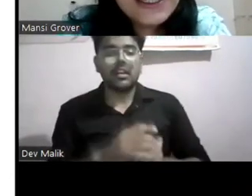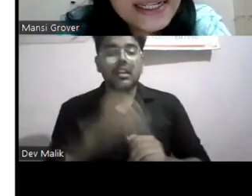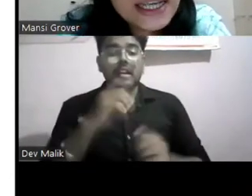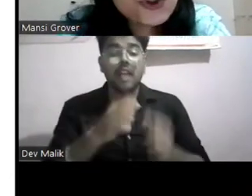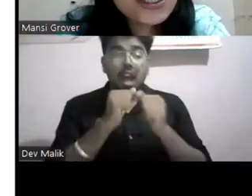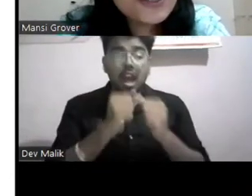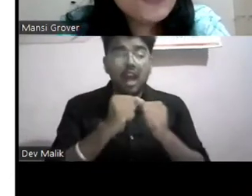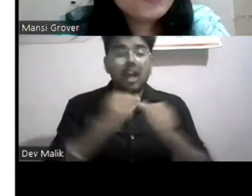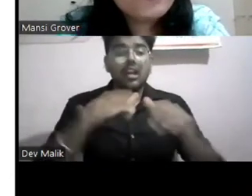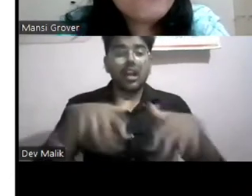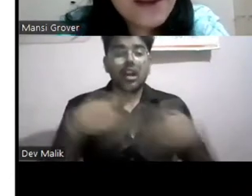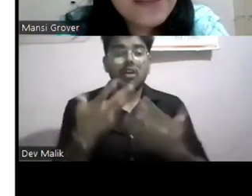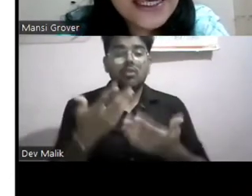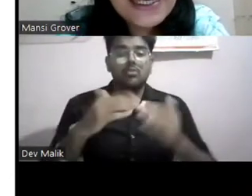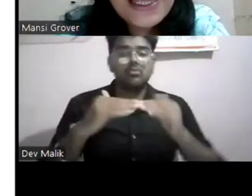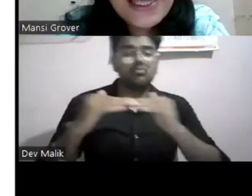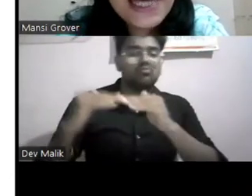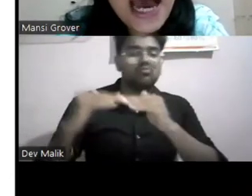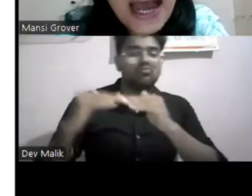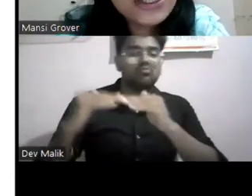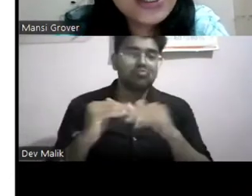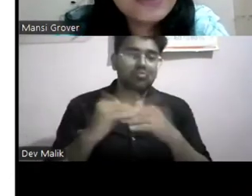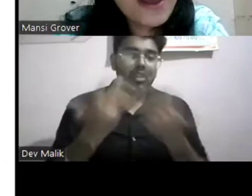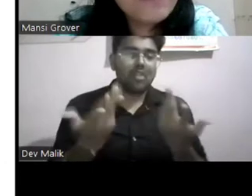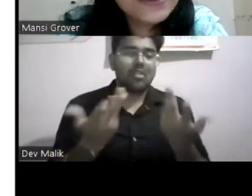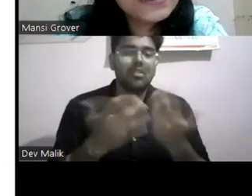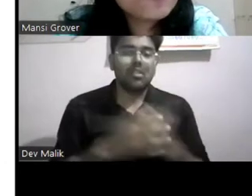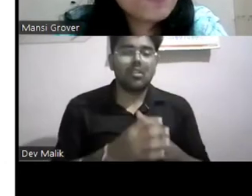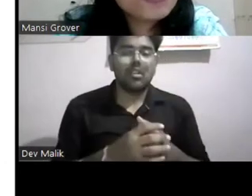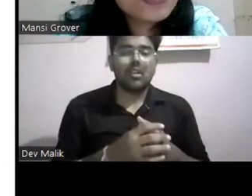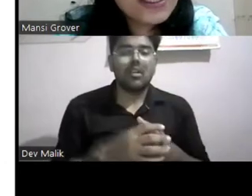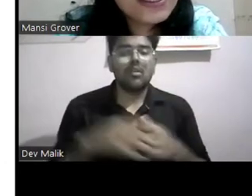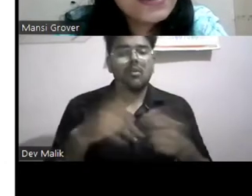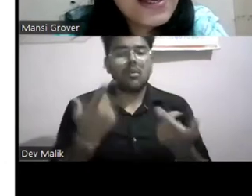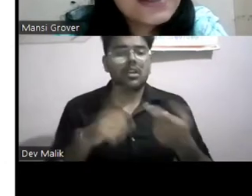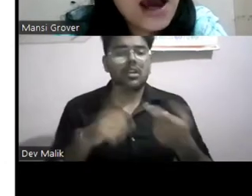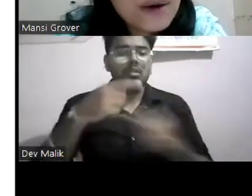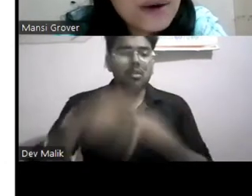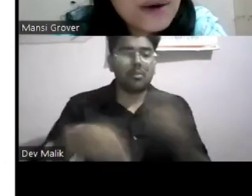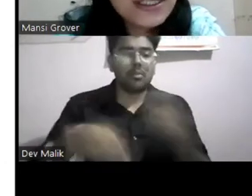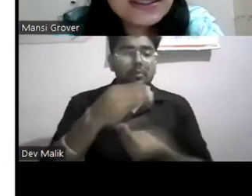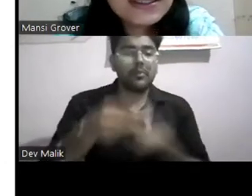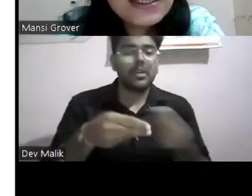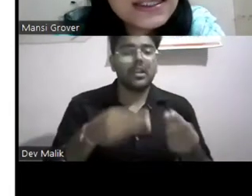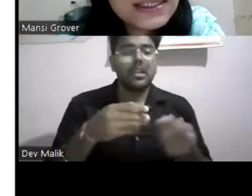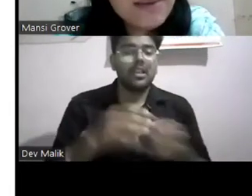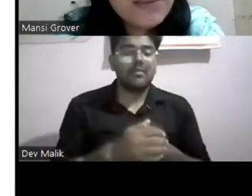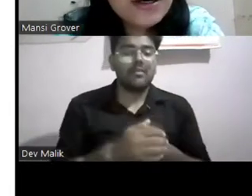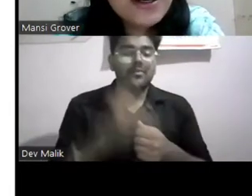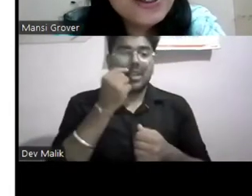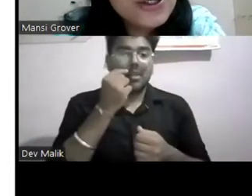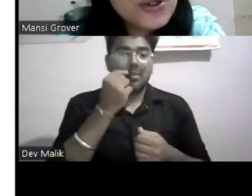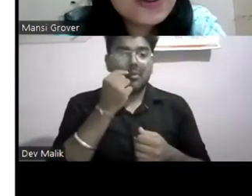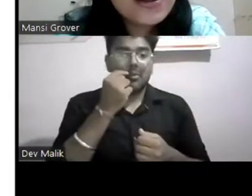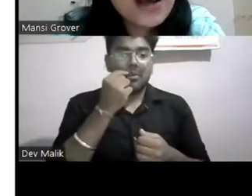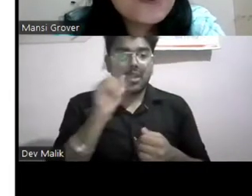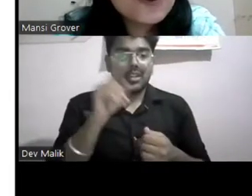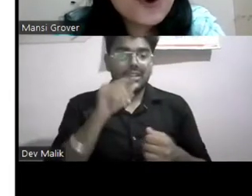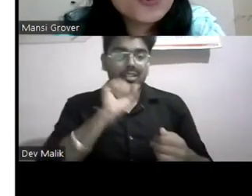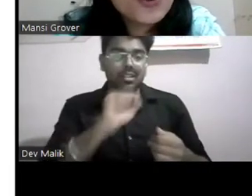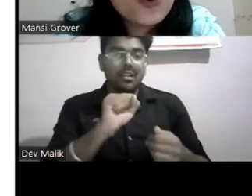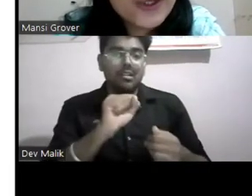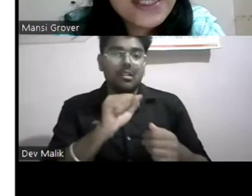modern industrial nuclear family, and the ideal family is portrayed as a harmonious, stable